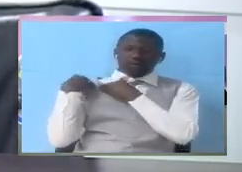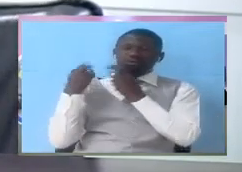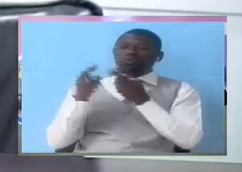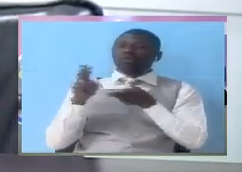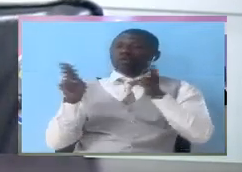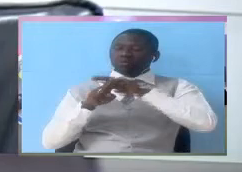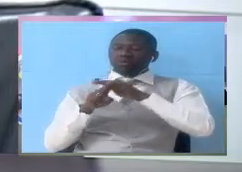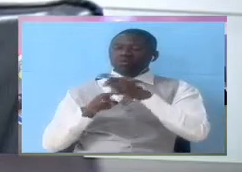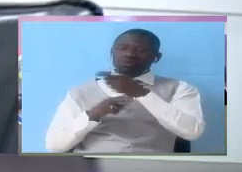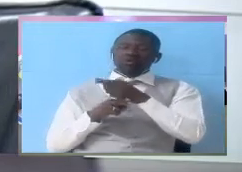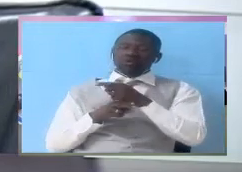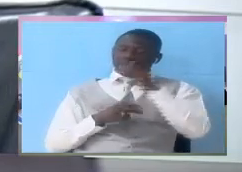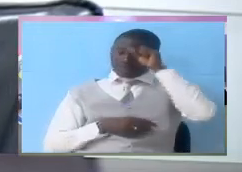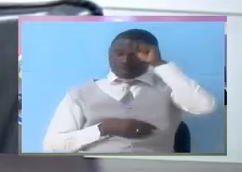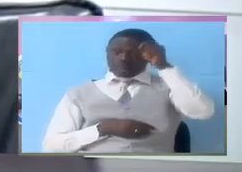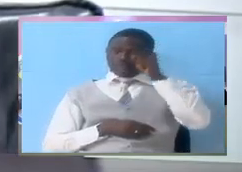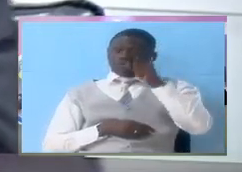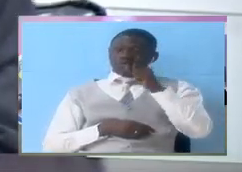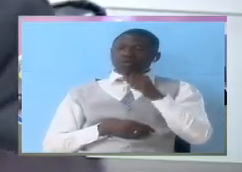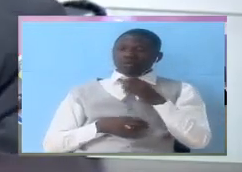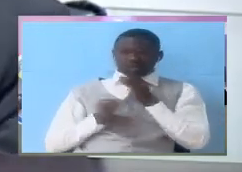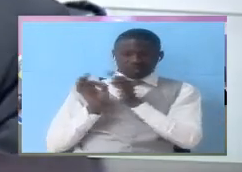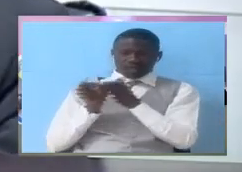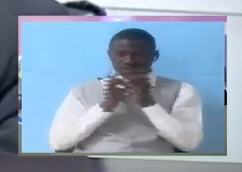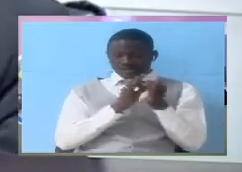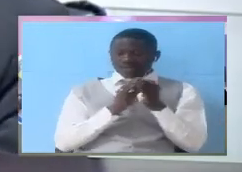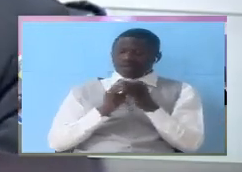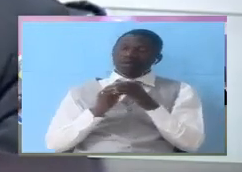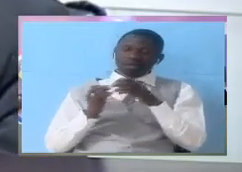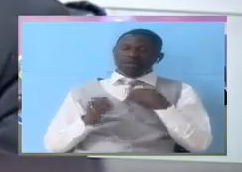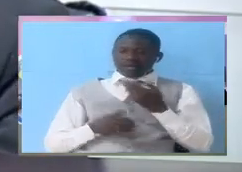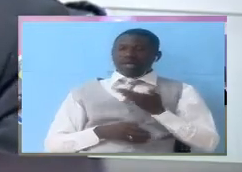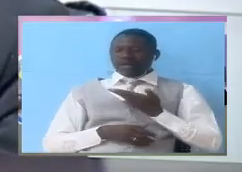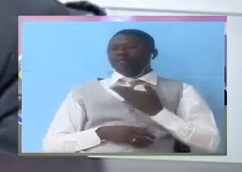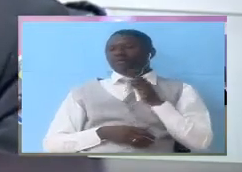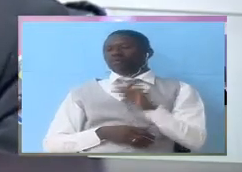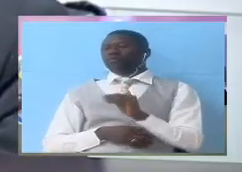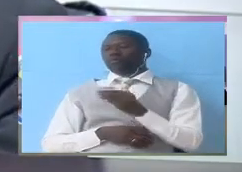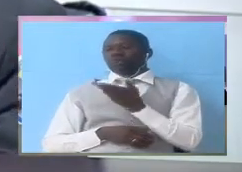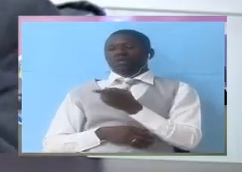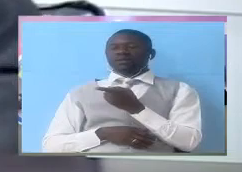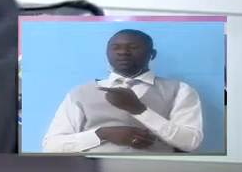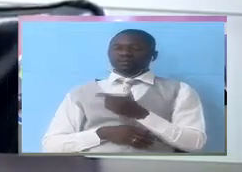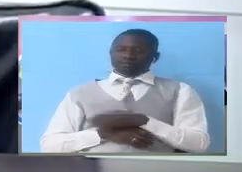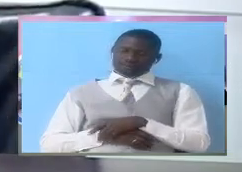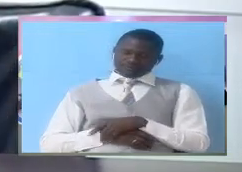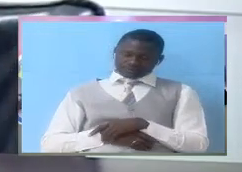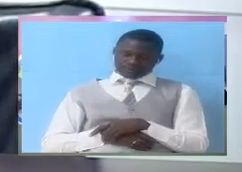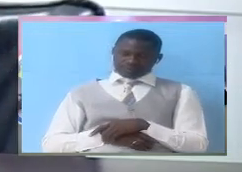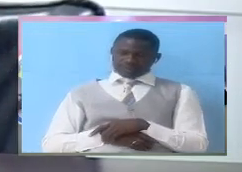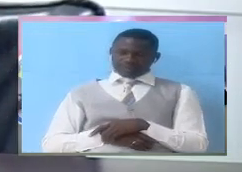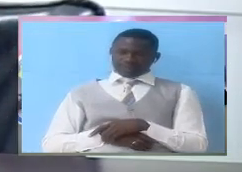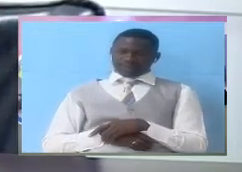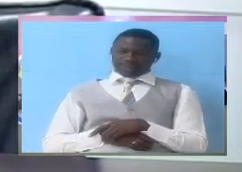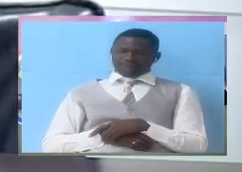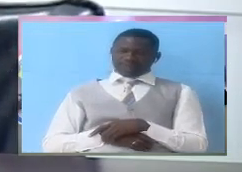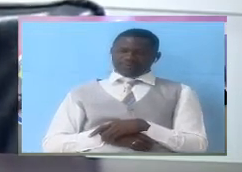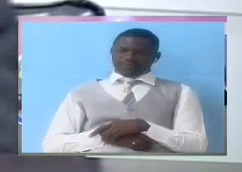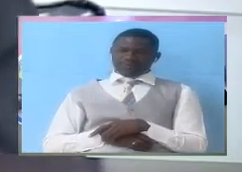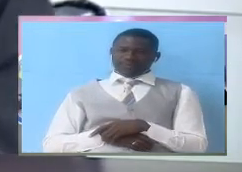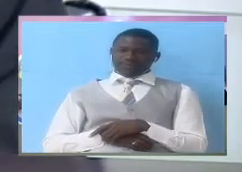president, to brief him, and I did that. Amon na ci bo xamni ni nak warona de won warugal pour may jël ay bata xel